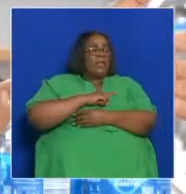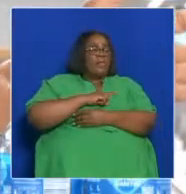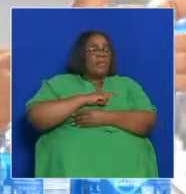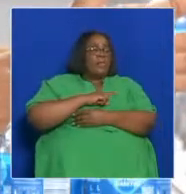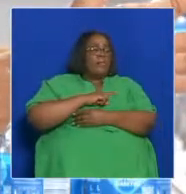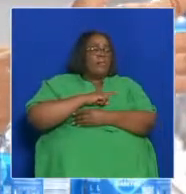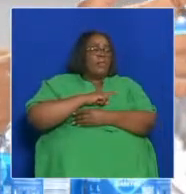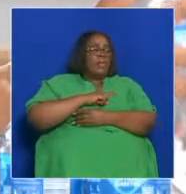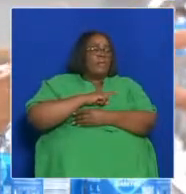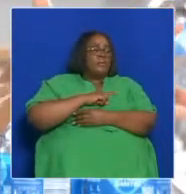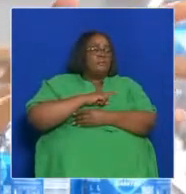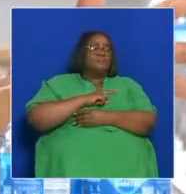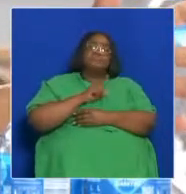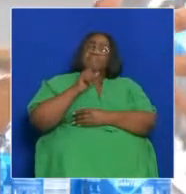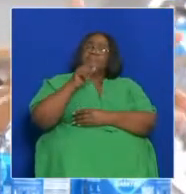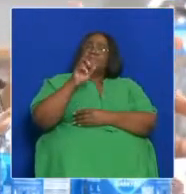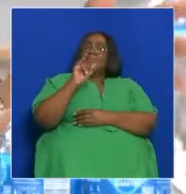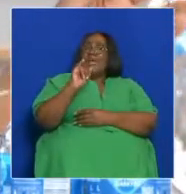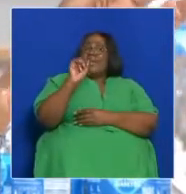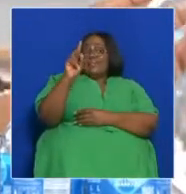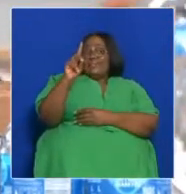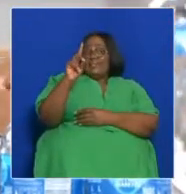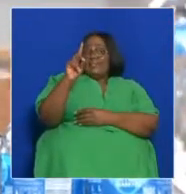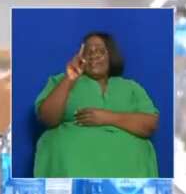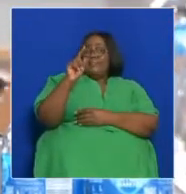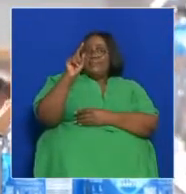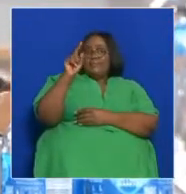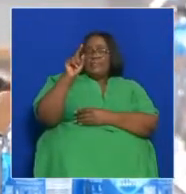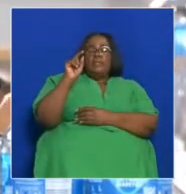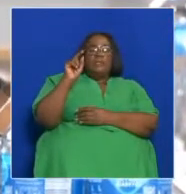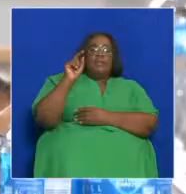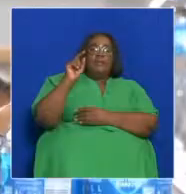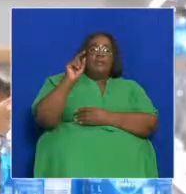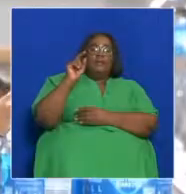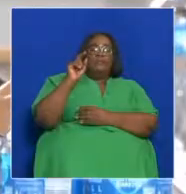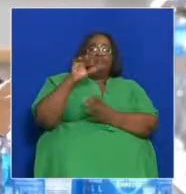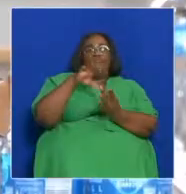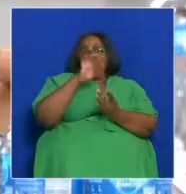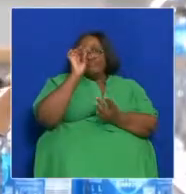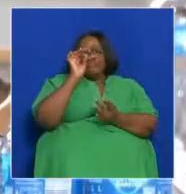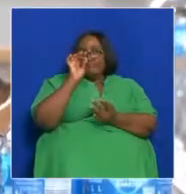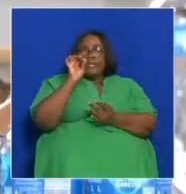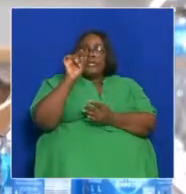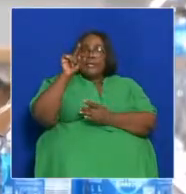by the ID and who chooses Mr. Perumal, Mr. Pariachi, and others.